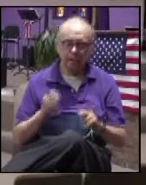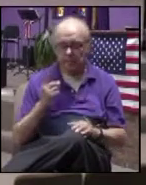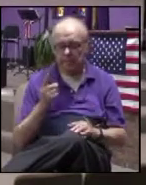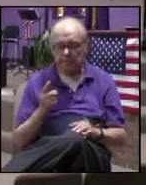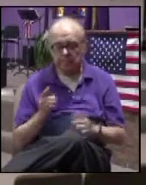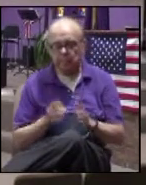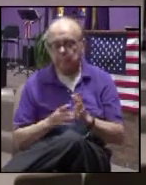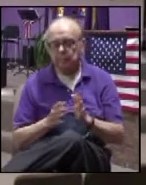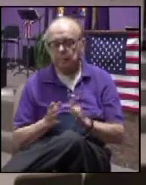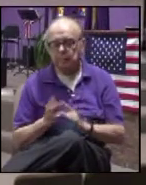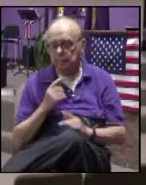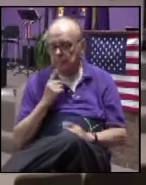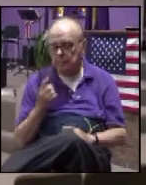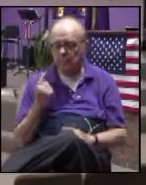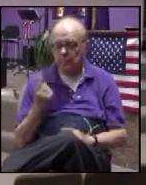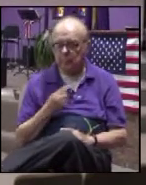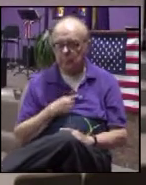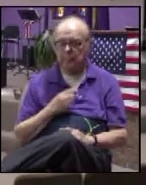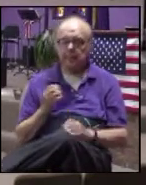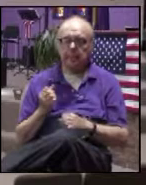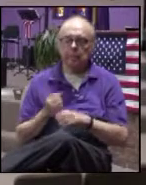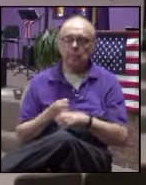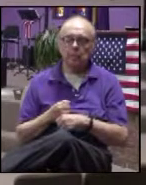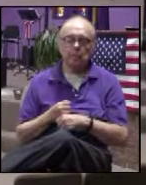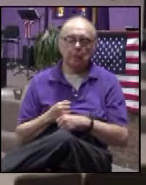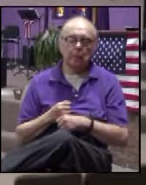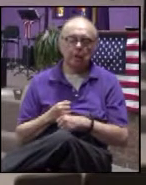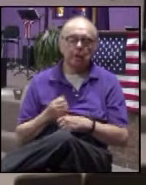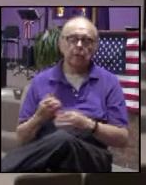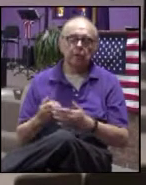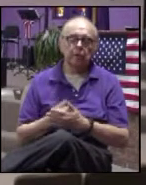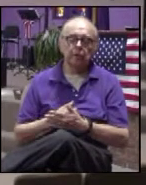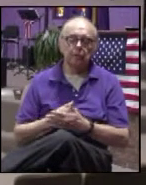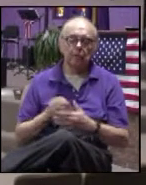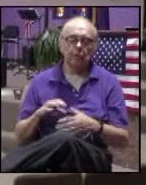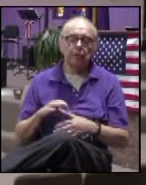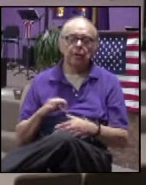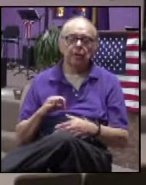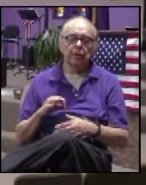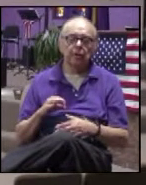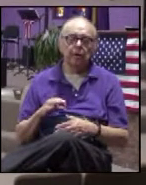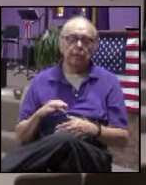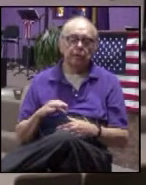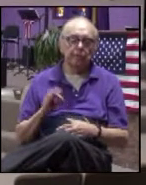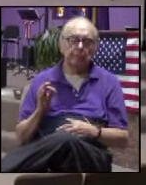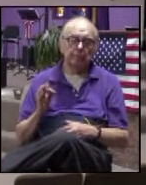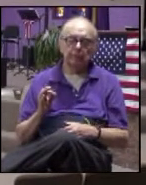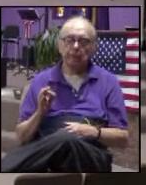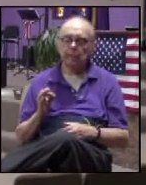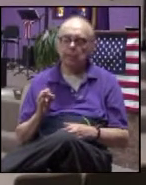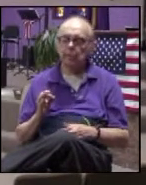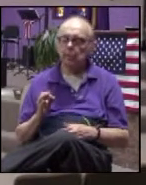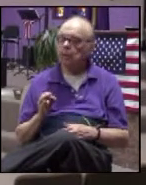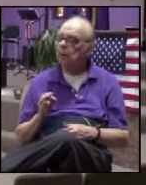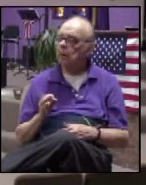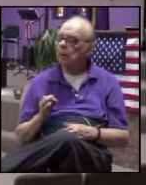that Jesus commands us to reproduce spiritually. Okay? And what happens